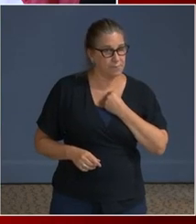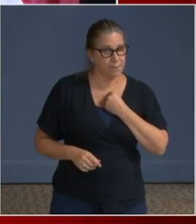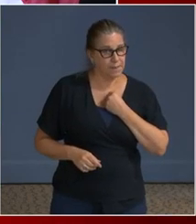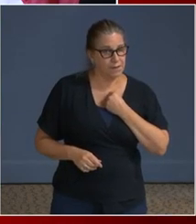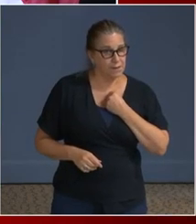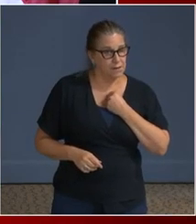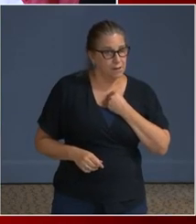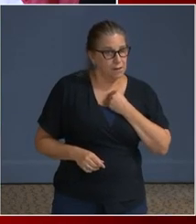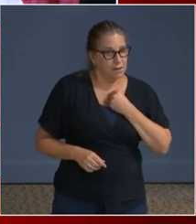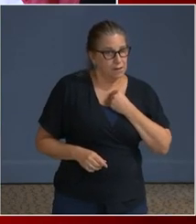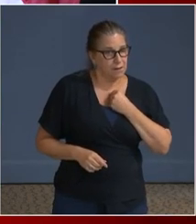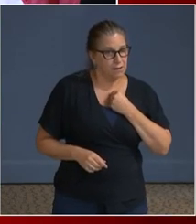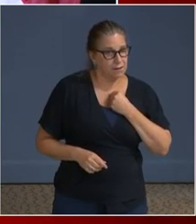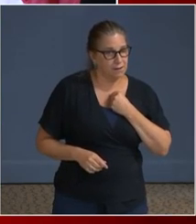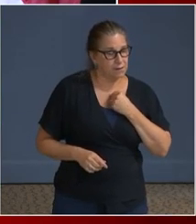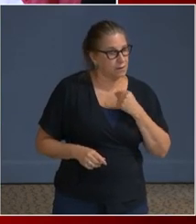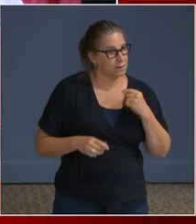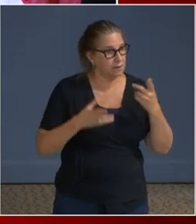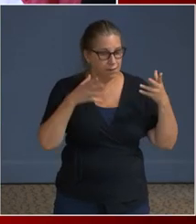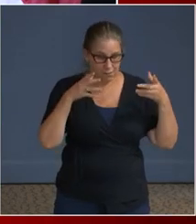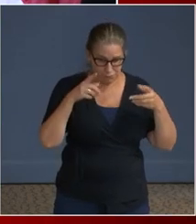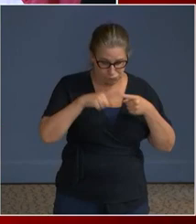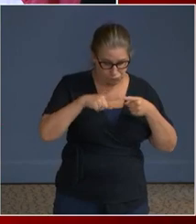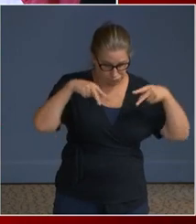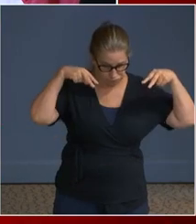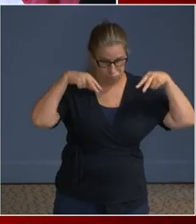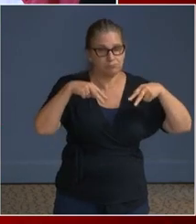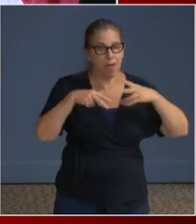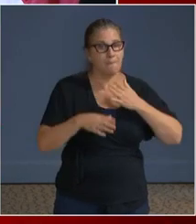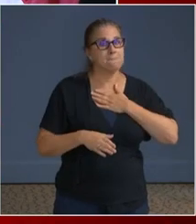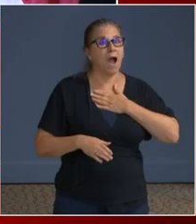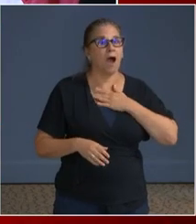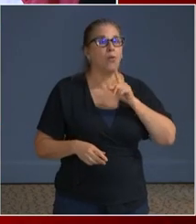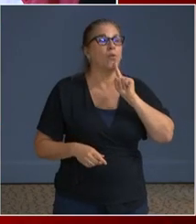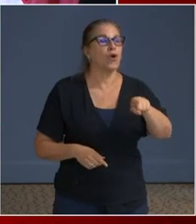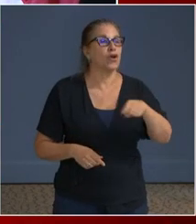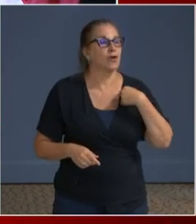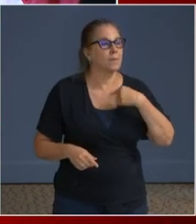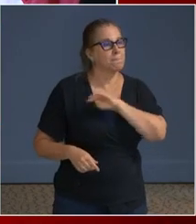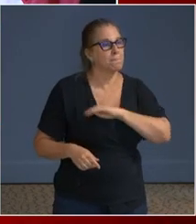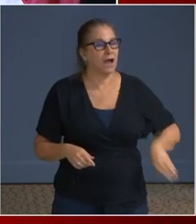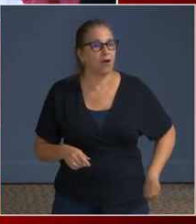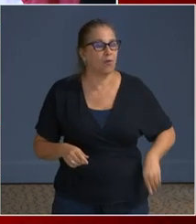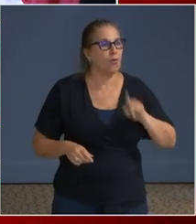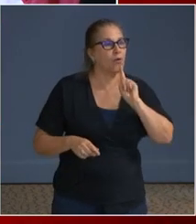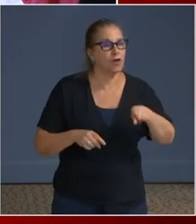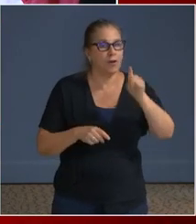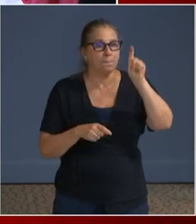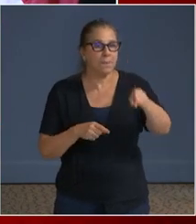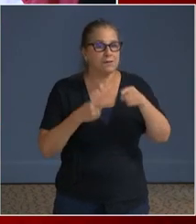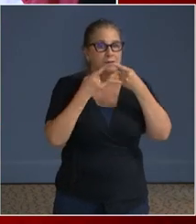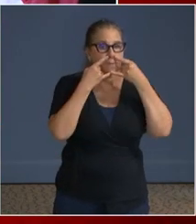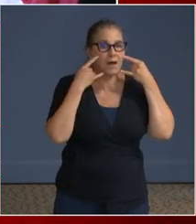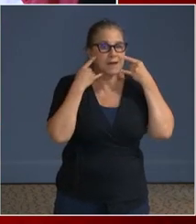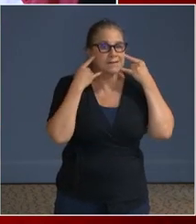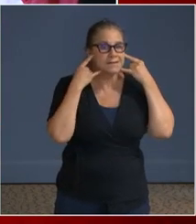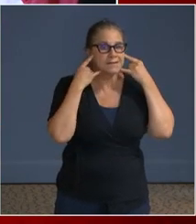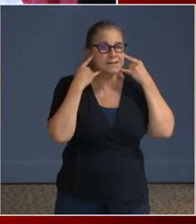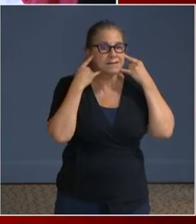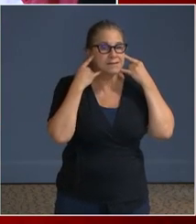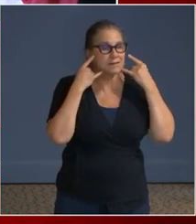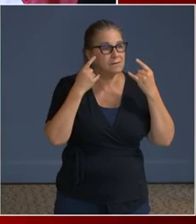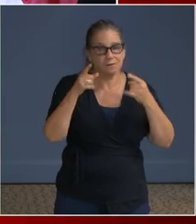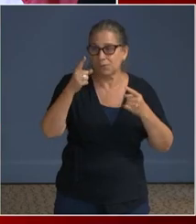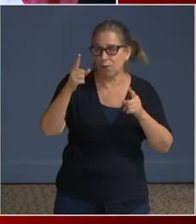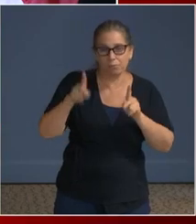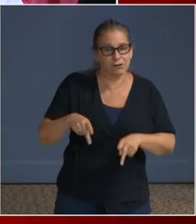highlight a mayor's order that you can't gather or you must wear a mask to a person who has a gun and